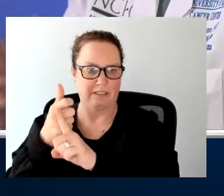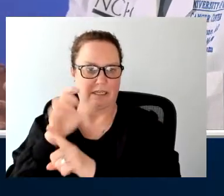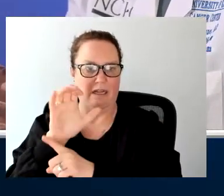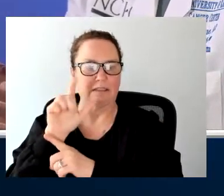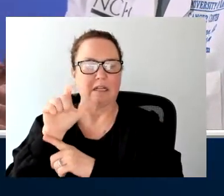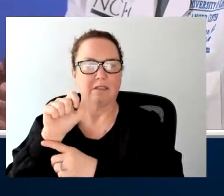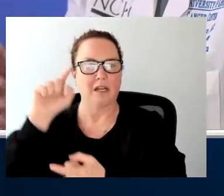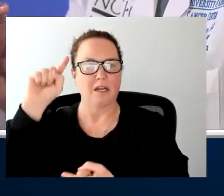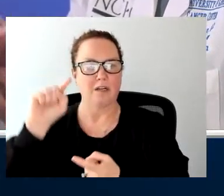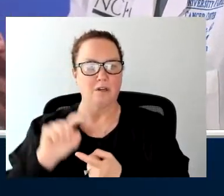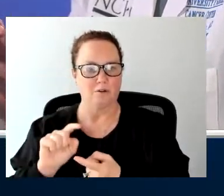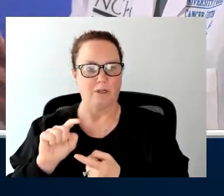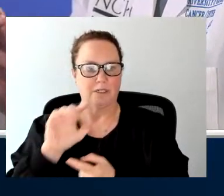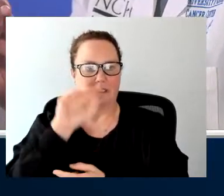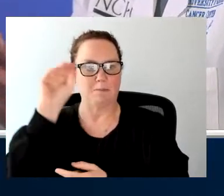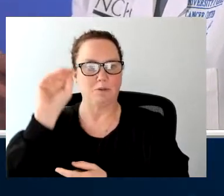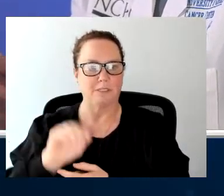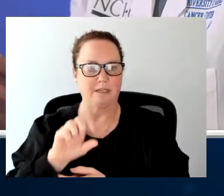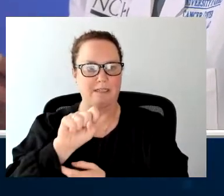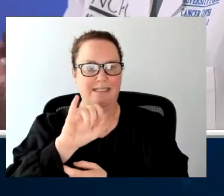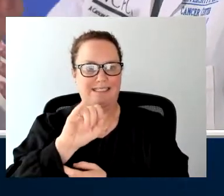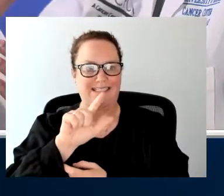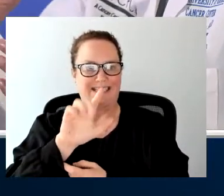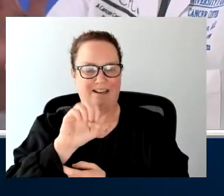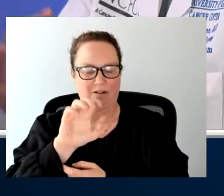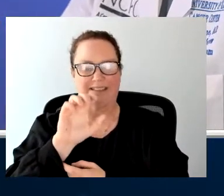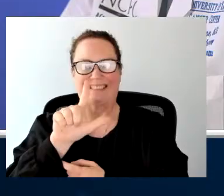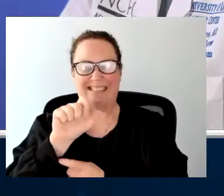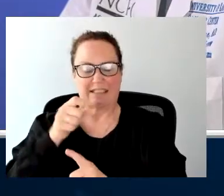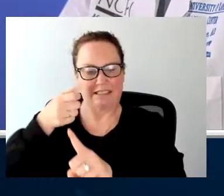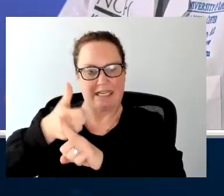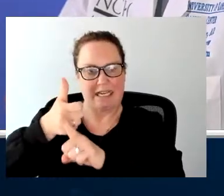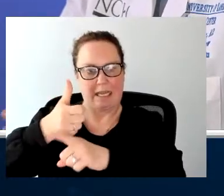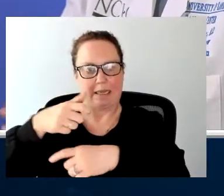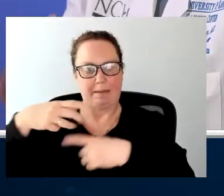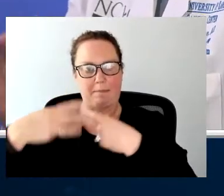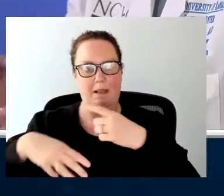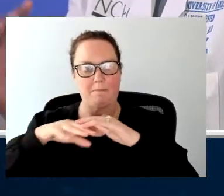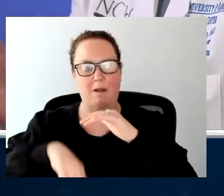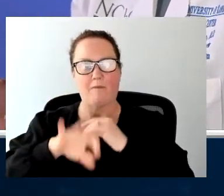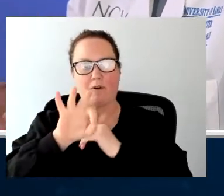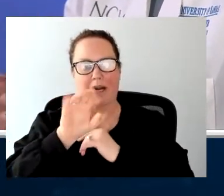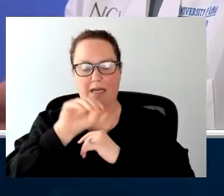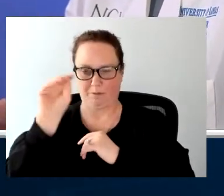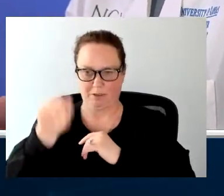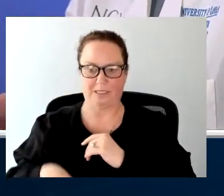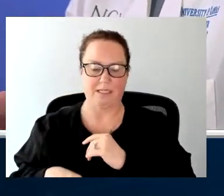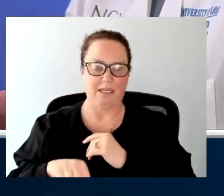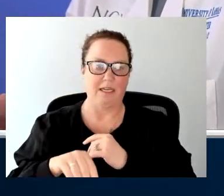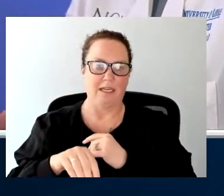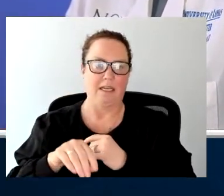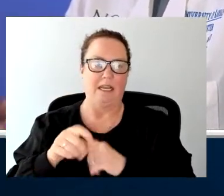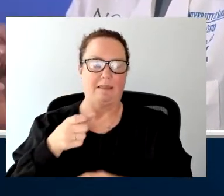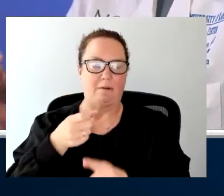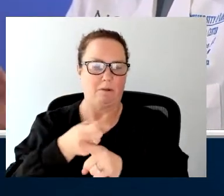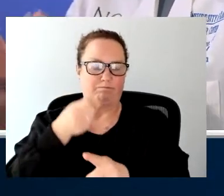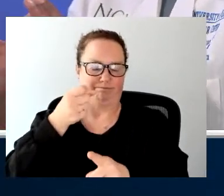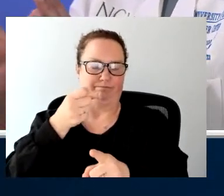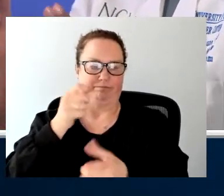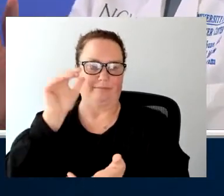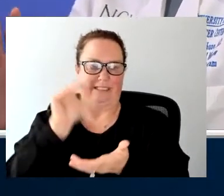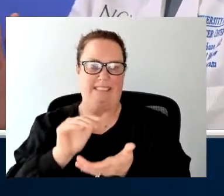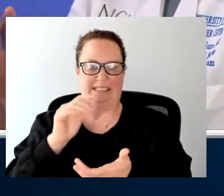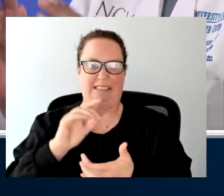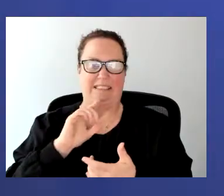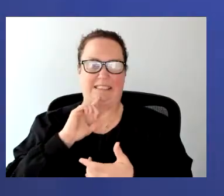the percentage of sickle cells in the blood below 30%, and that will decrease the incidence of sickling. So we're shooting for less